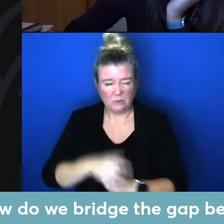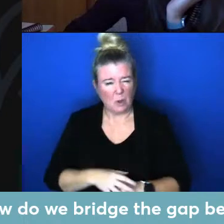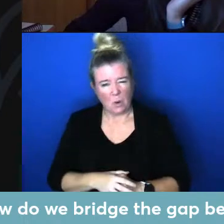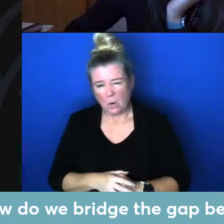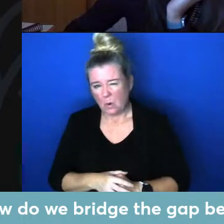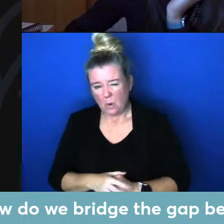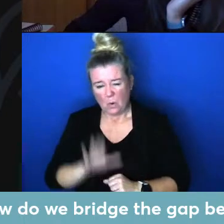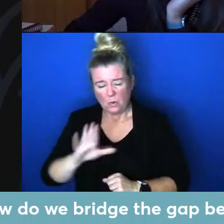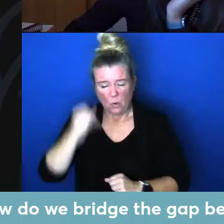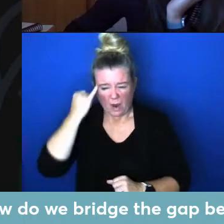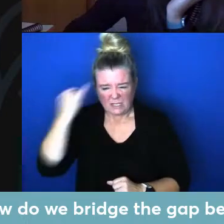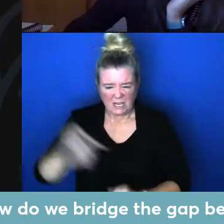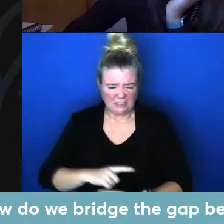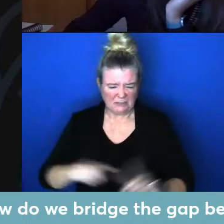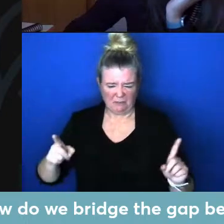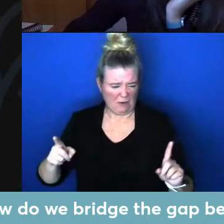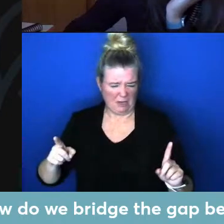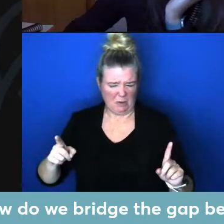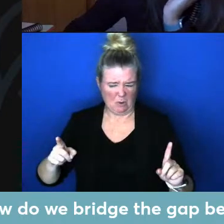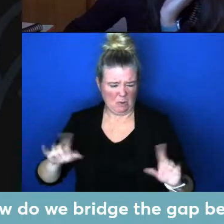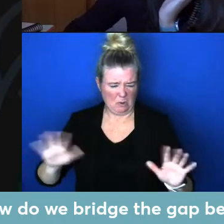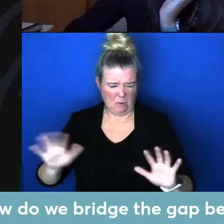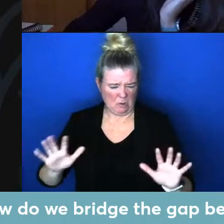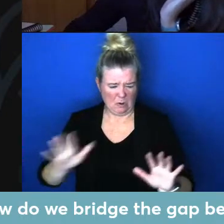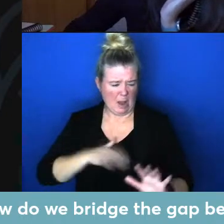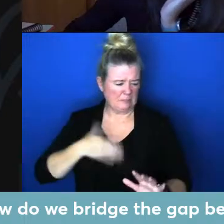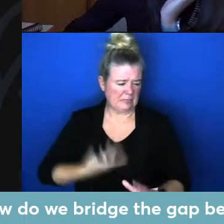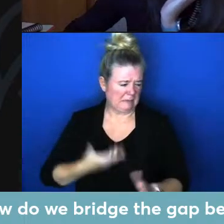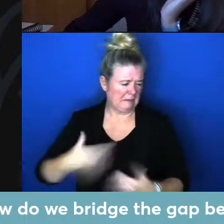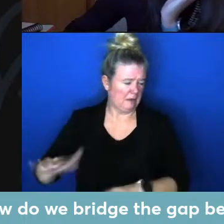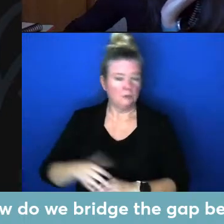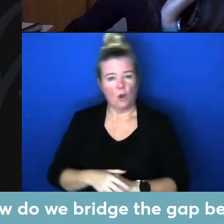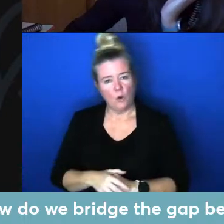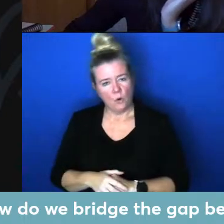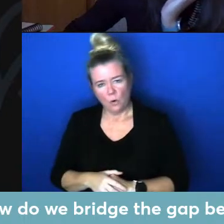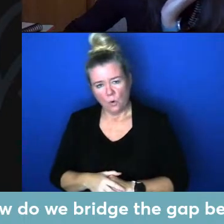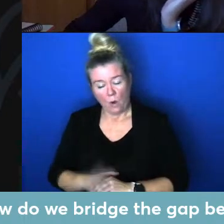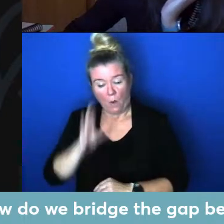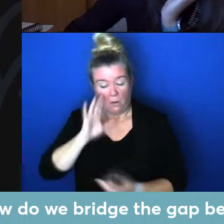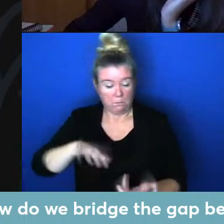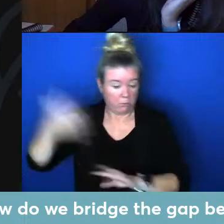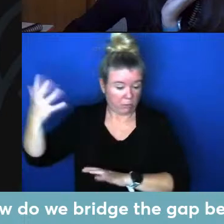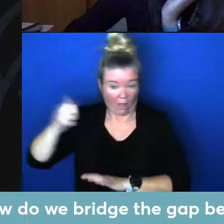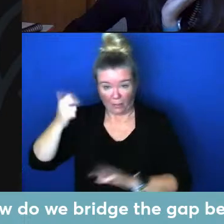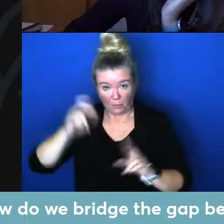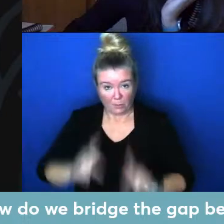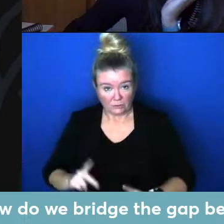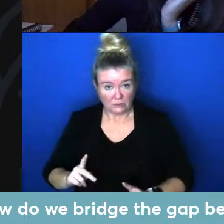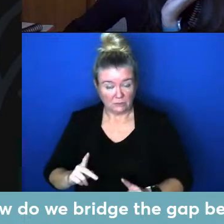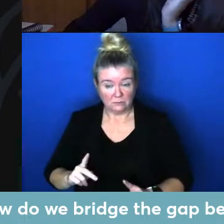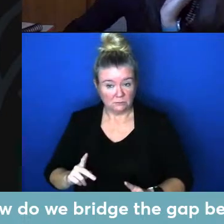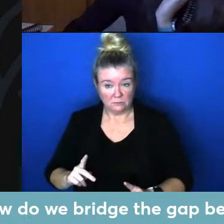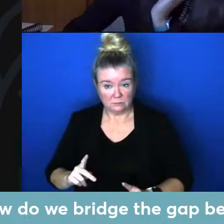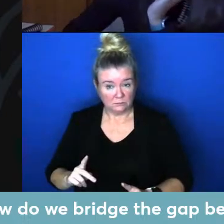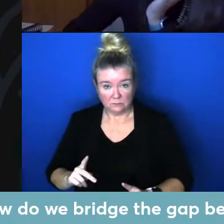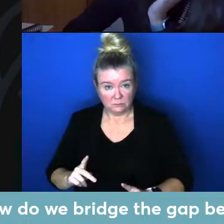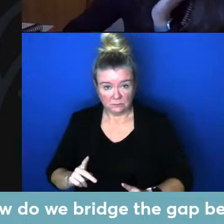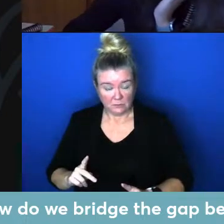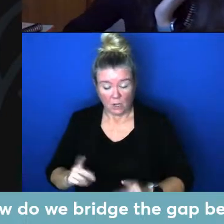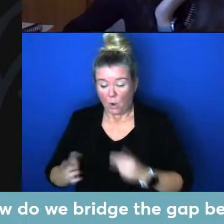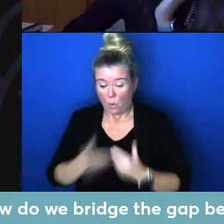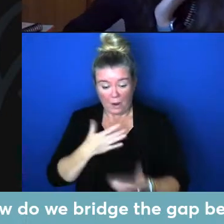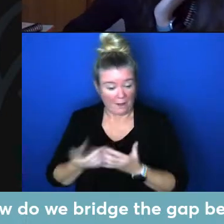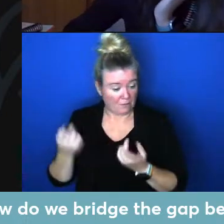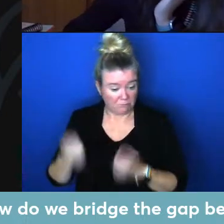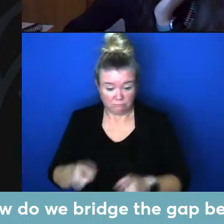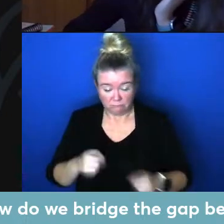idea has some precedence, and that there's, and that it's going to screw over somebody else, or what, excuse my French, but whatever it might